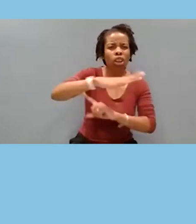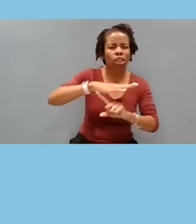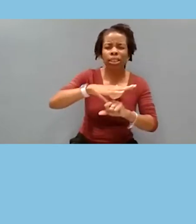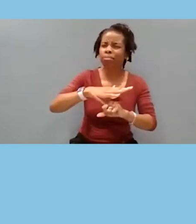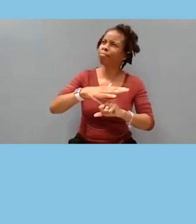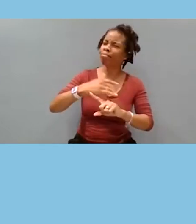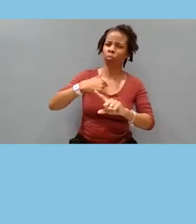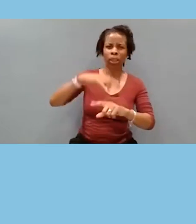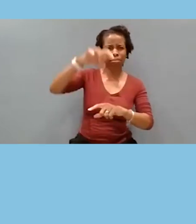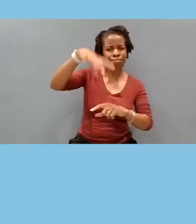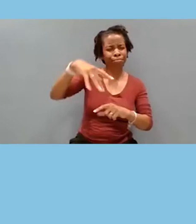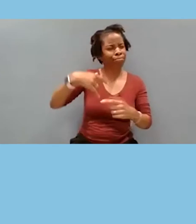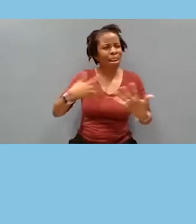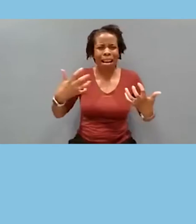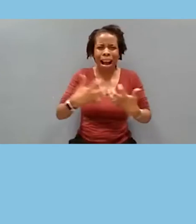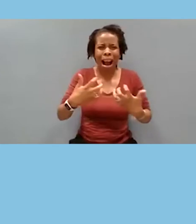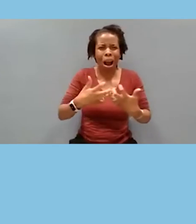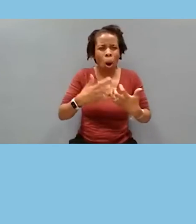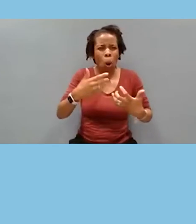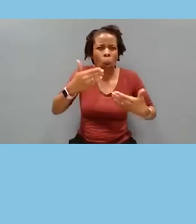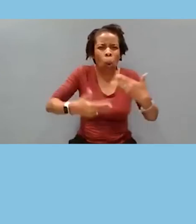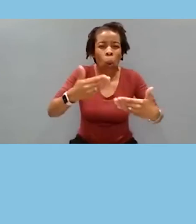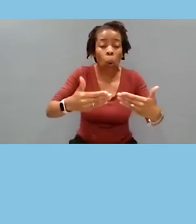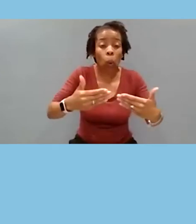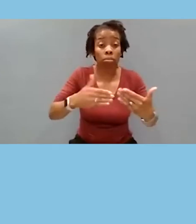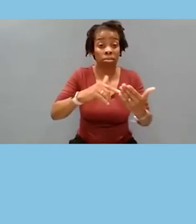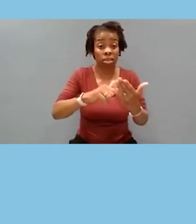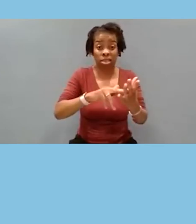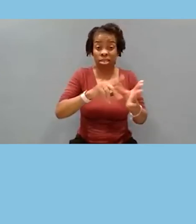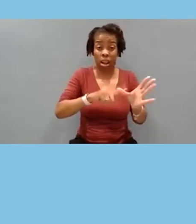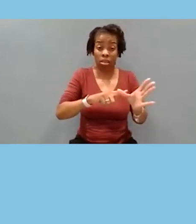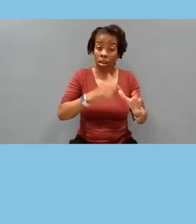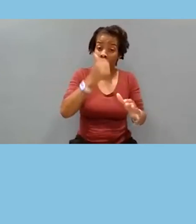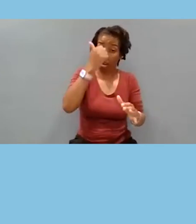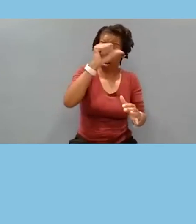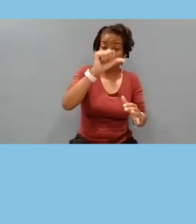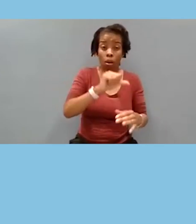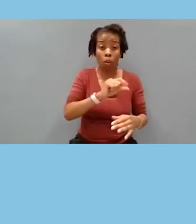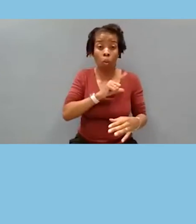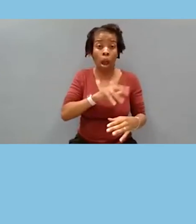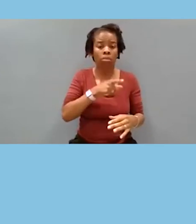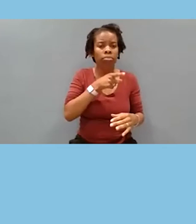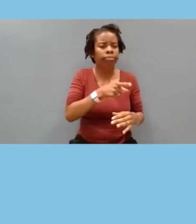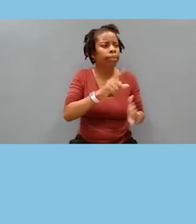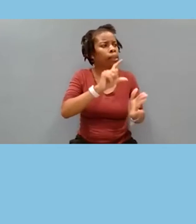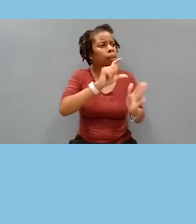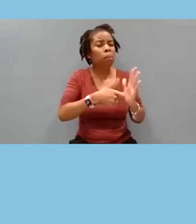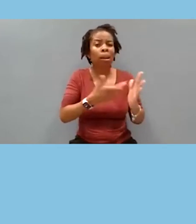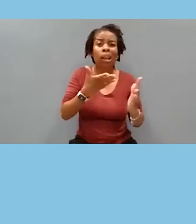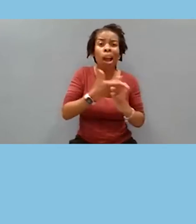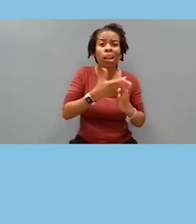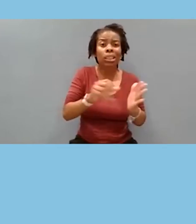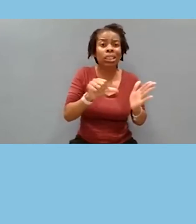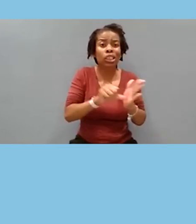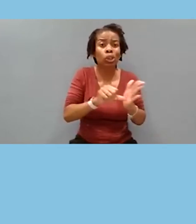question of access, Tanya overturns and overwrites the understanding, in her words, of disability access issues as